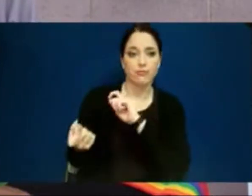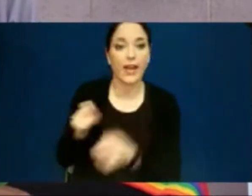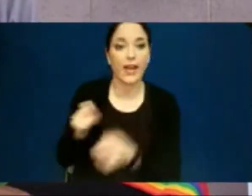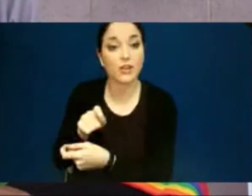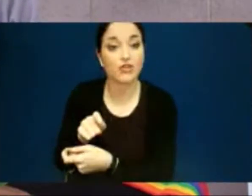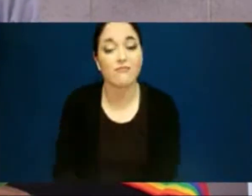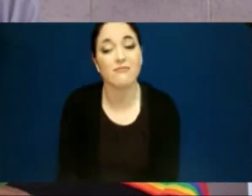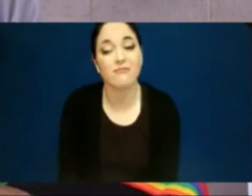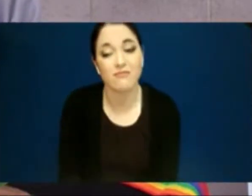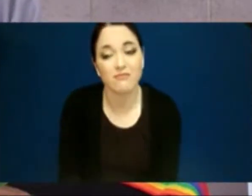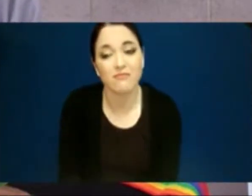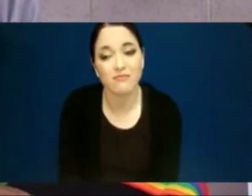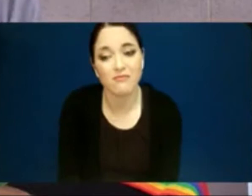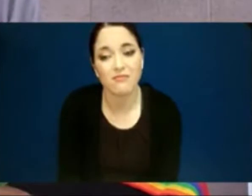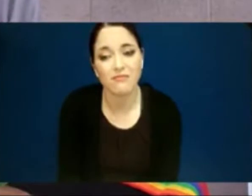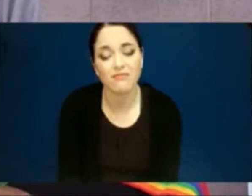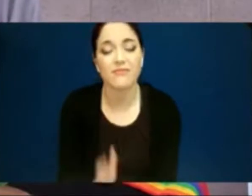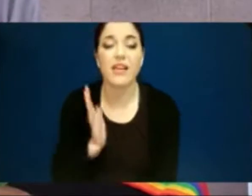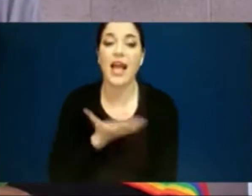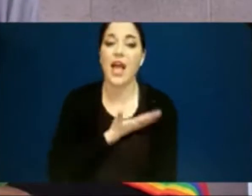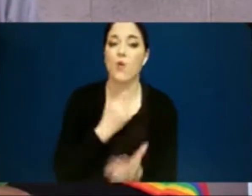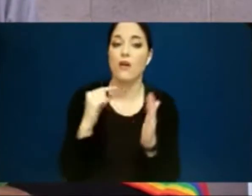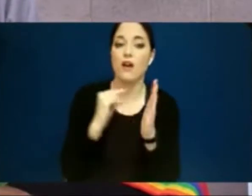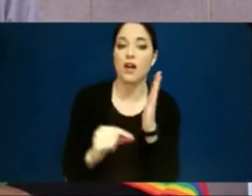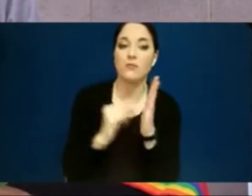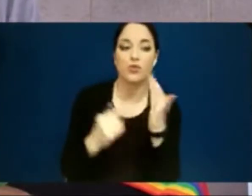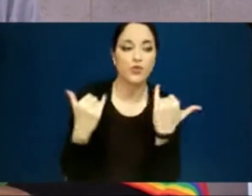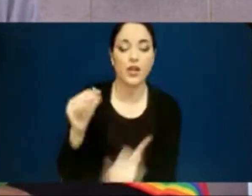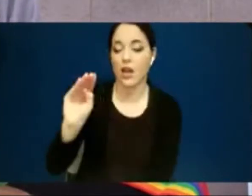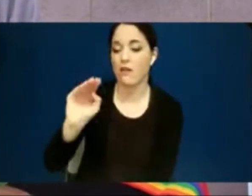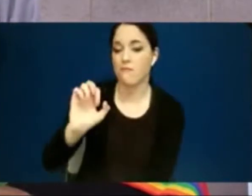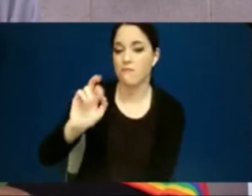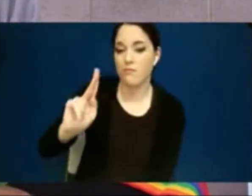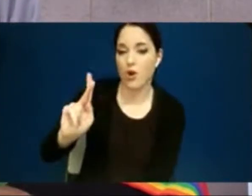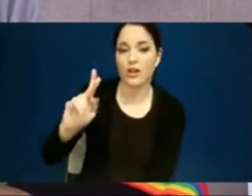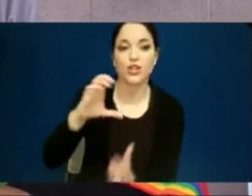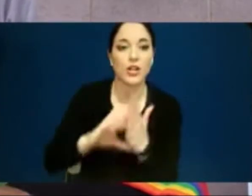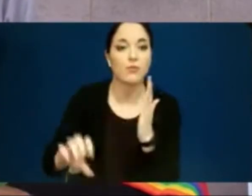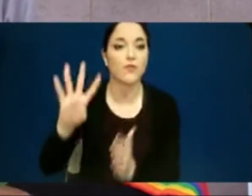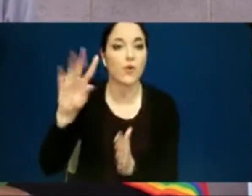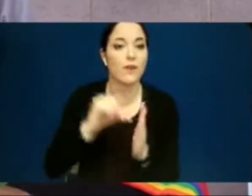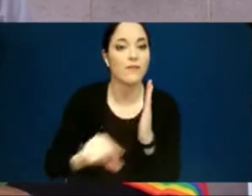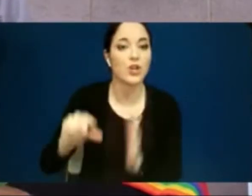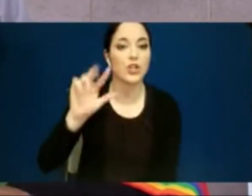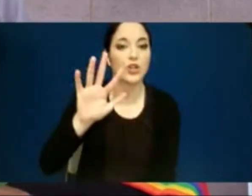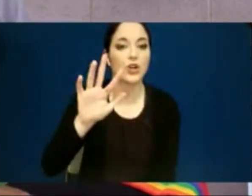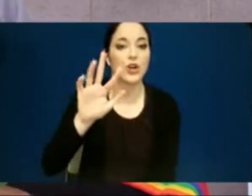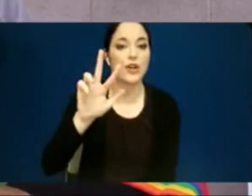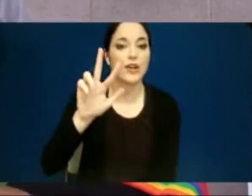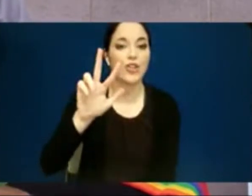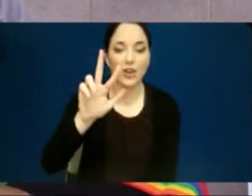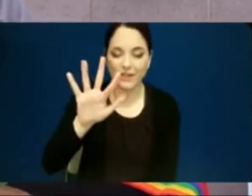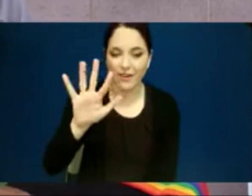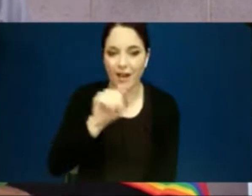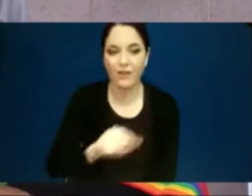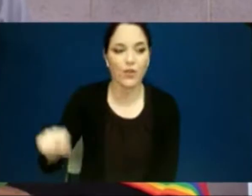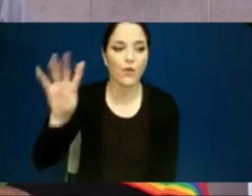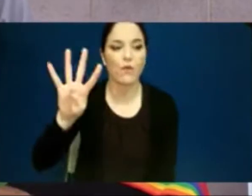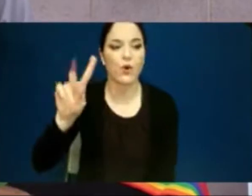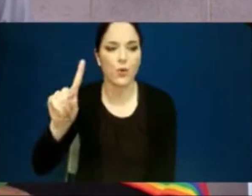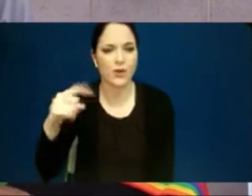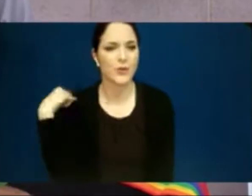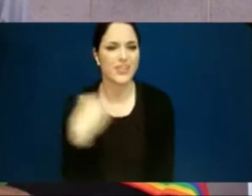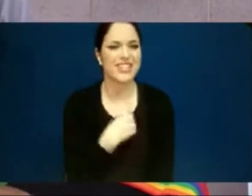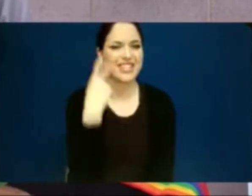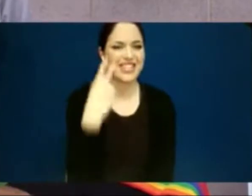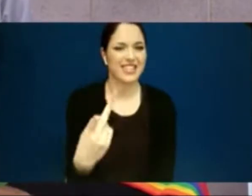In our gospel today from Mark 4, 35 through 41, we see an interplay of circumstance